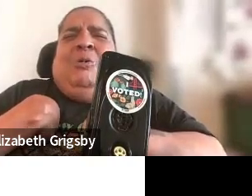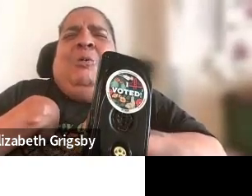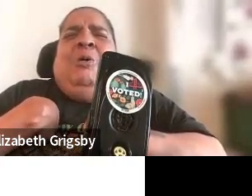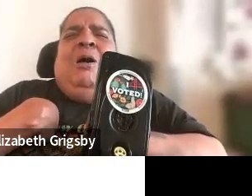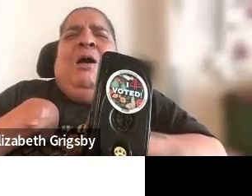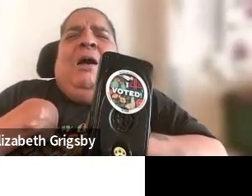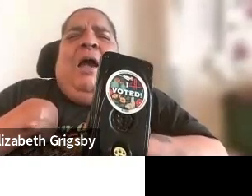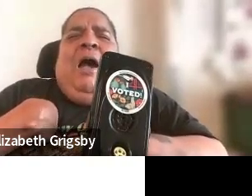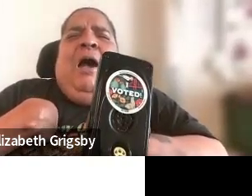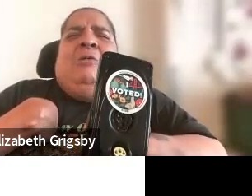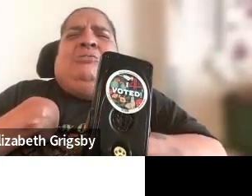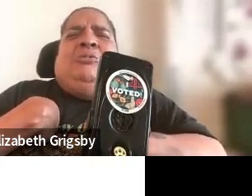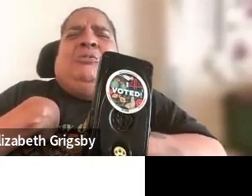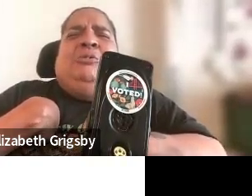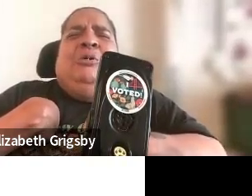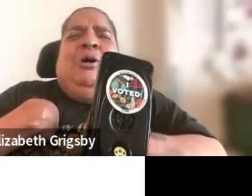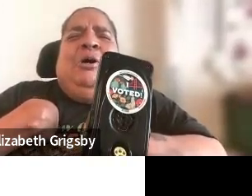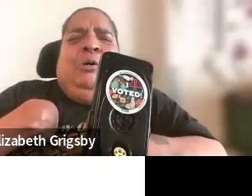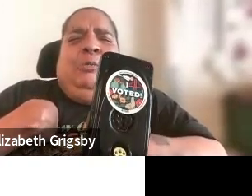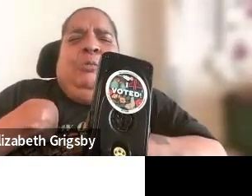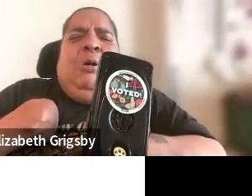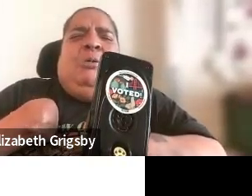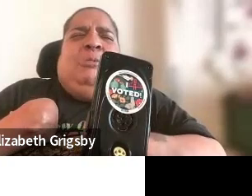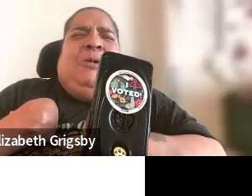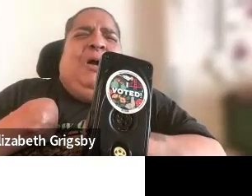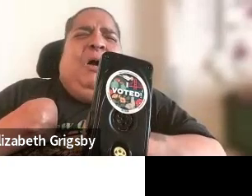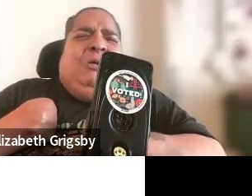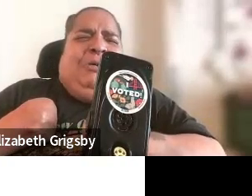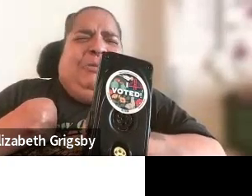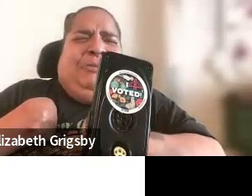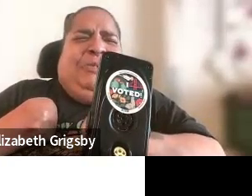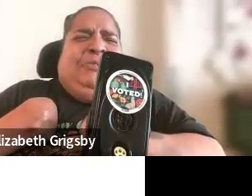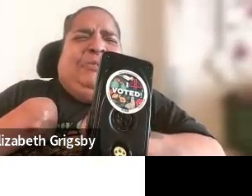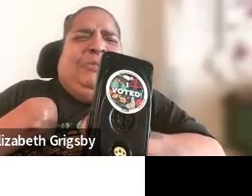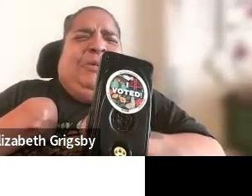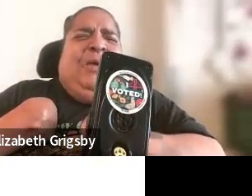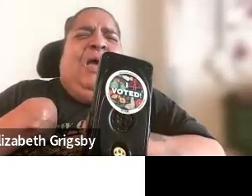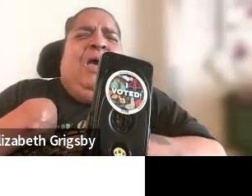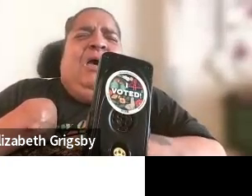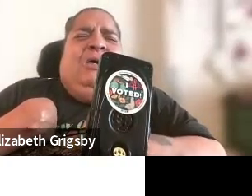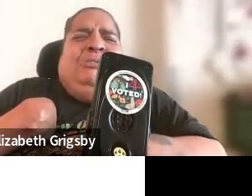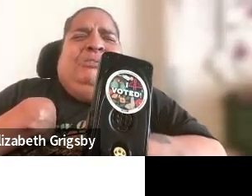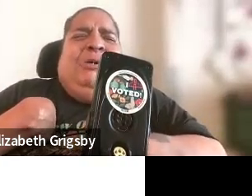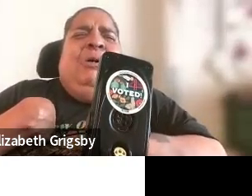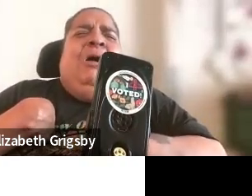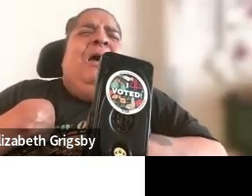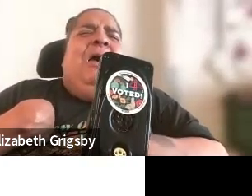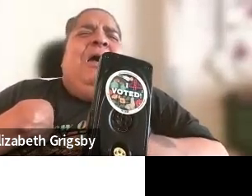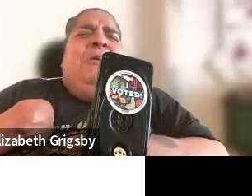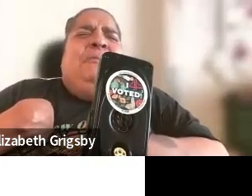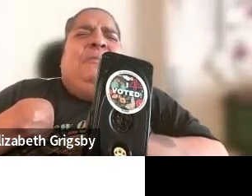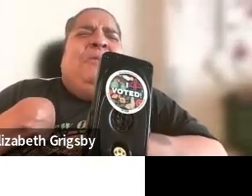all know how to work with our community.